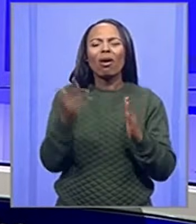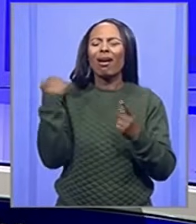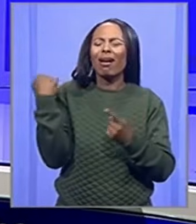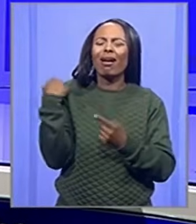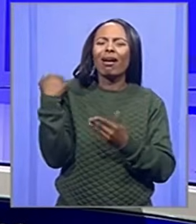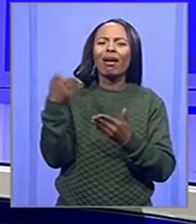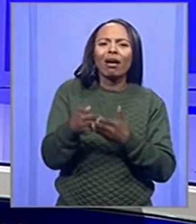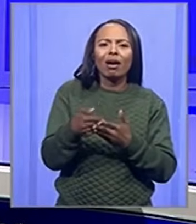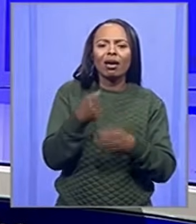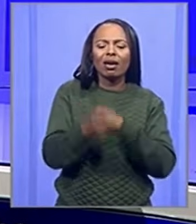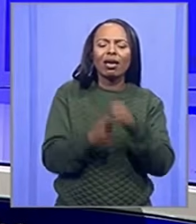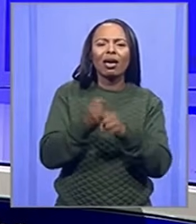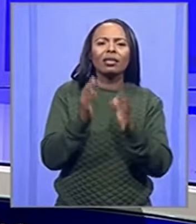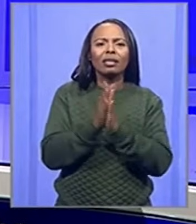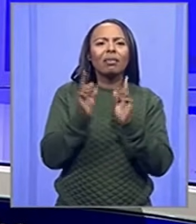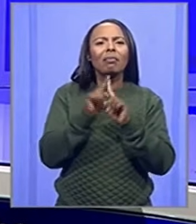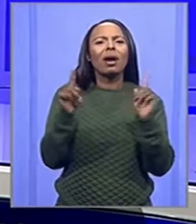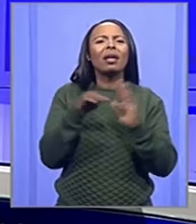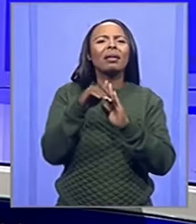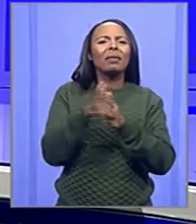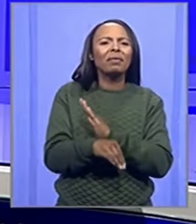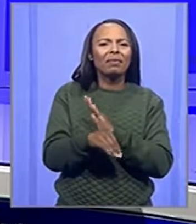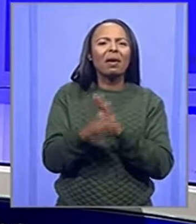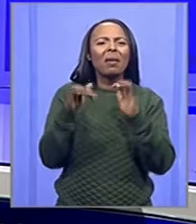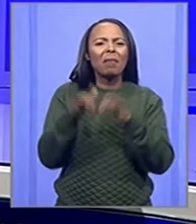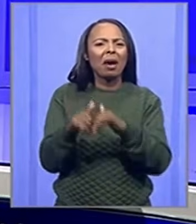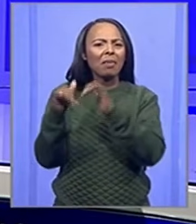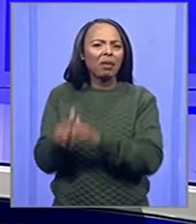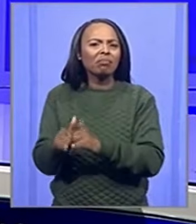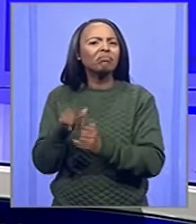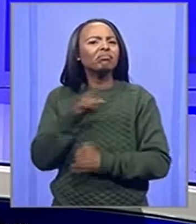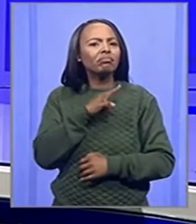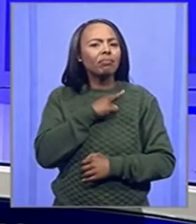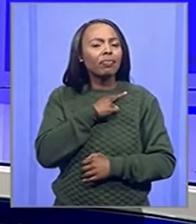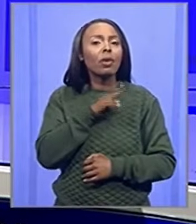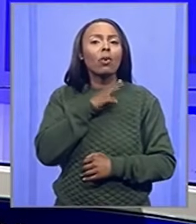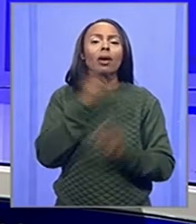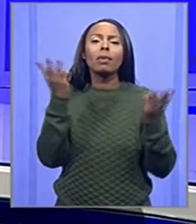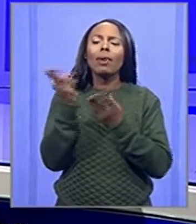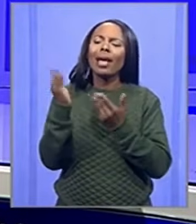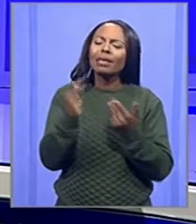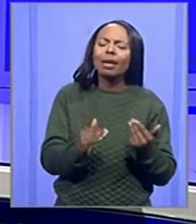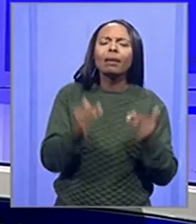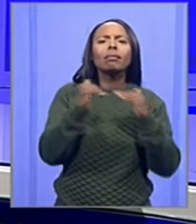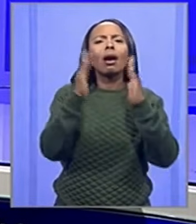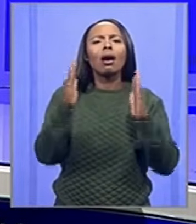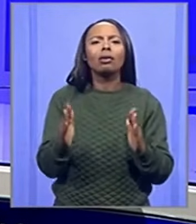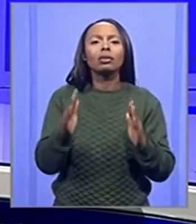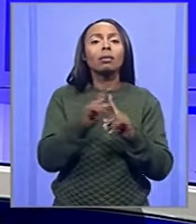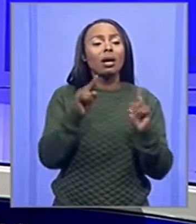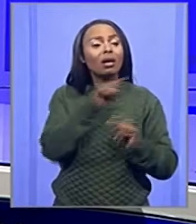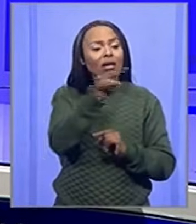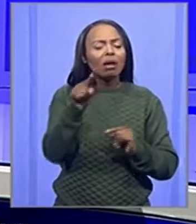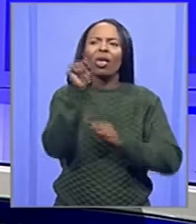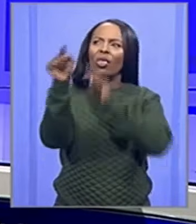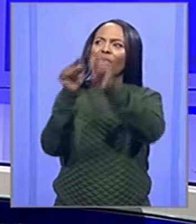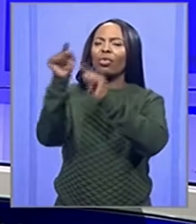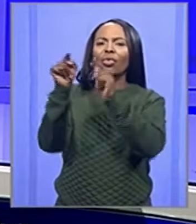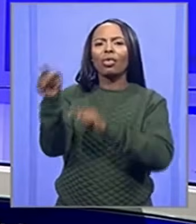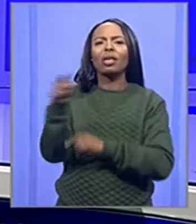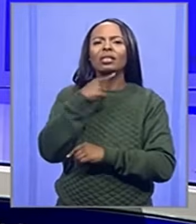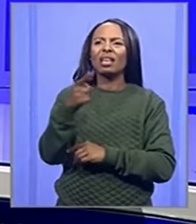le 10 tse di hulereng. Bao ba neng ba solofetse go agelwa matlo ba latofatsa puso ka go ba